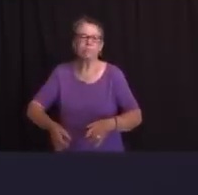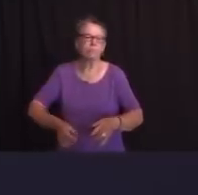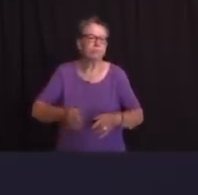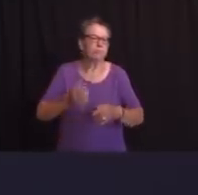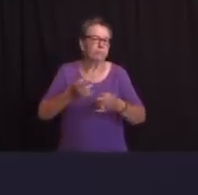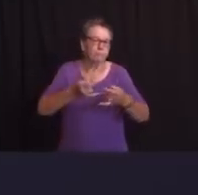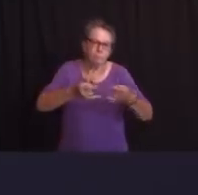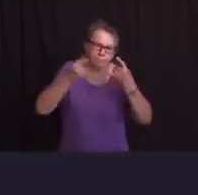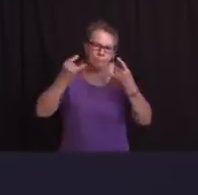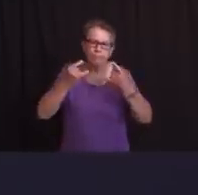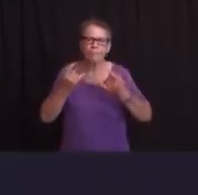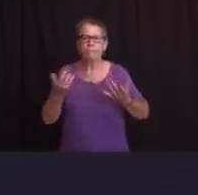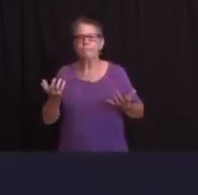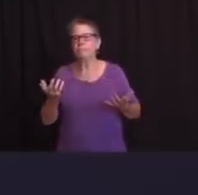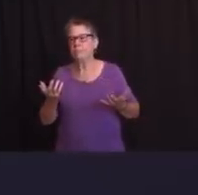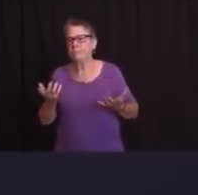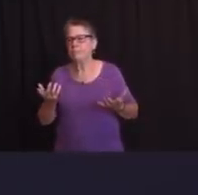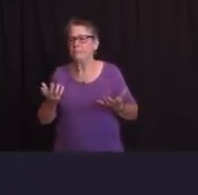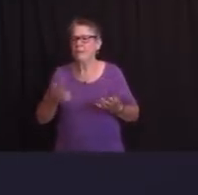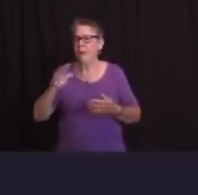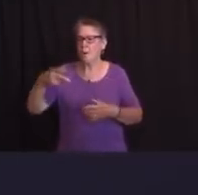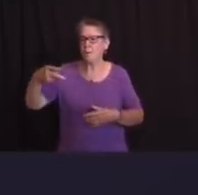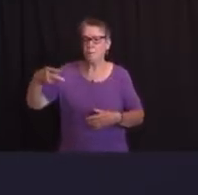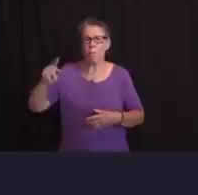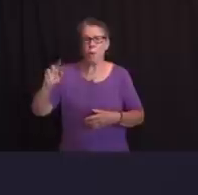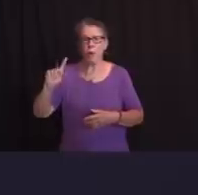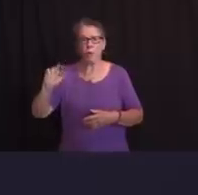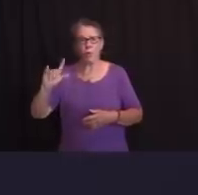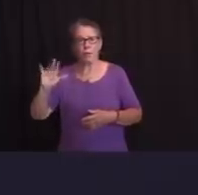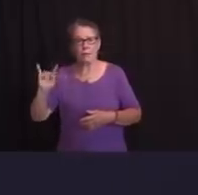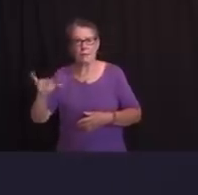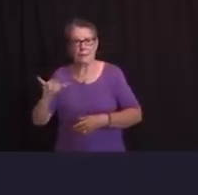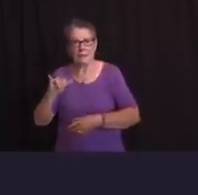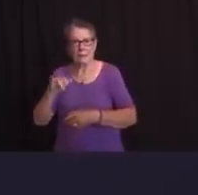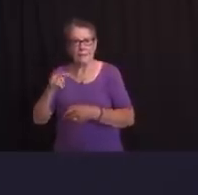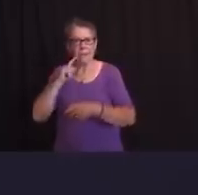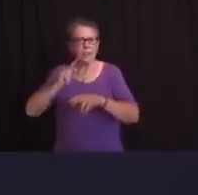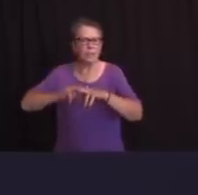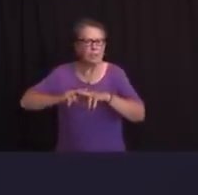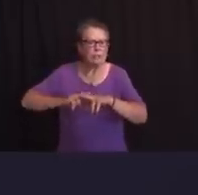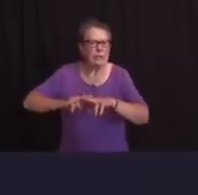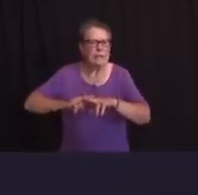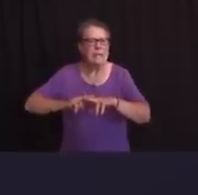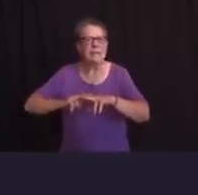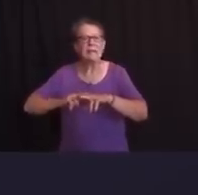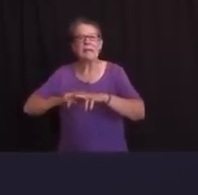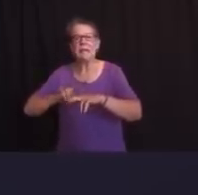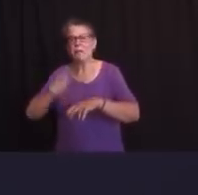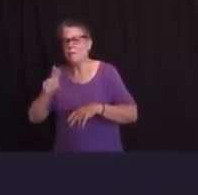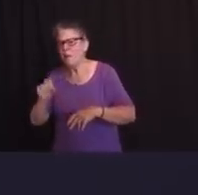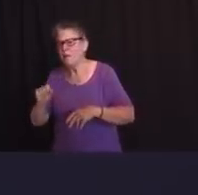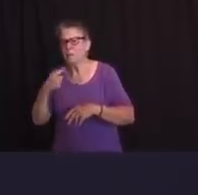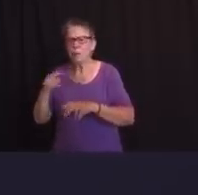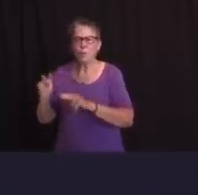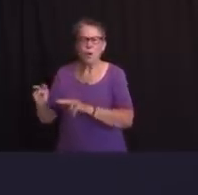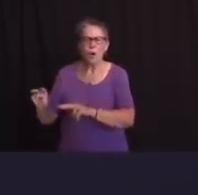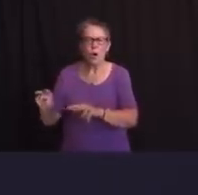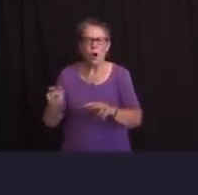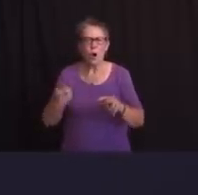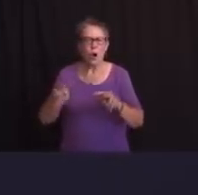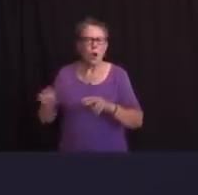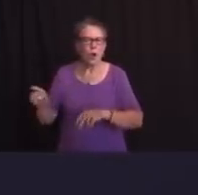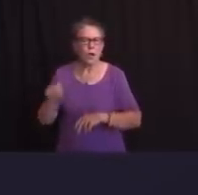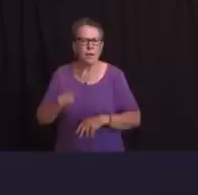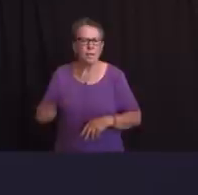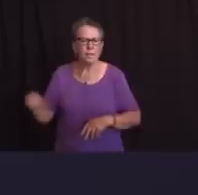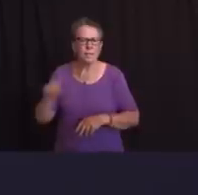that we're looking at seriously. I don't have any news to break for you right now, but I mentioned this last week a couple of times when I was on the